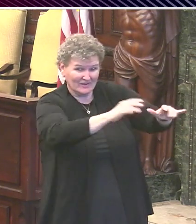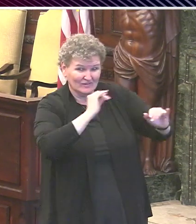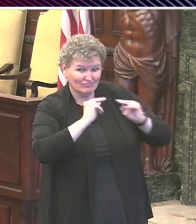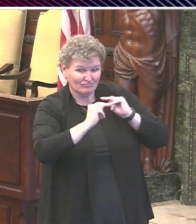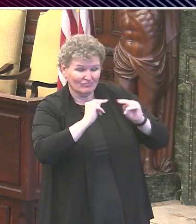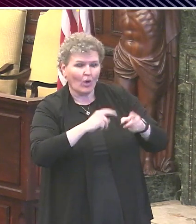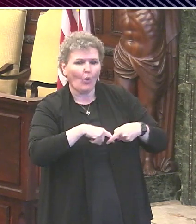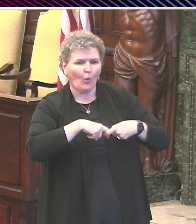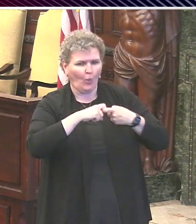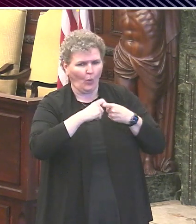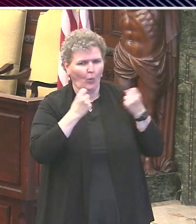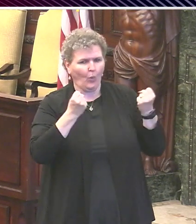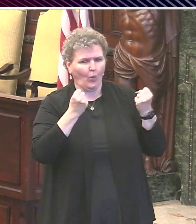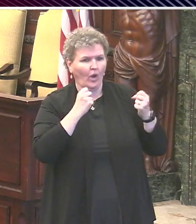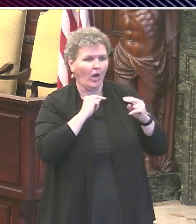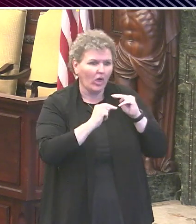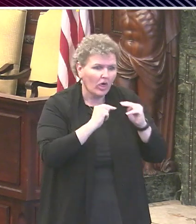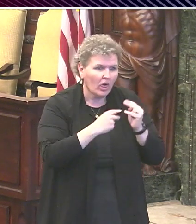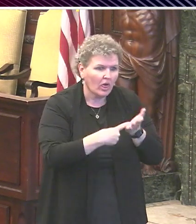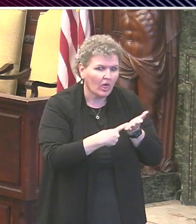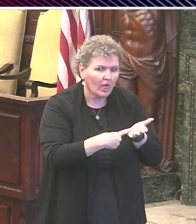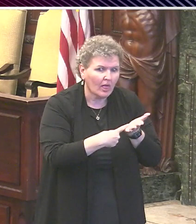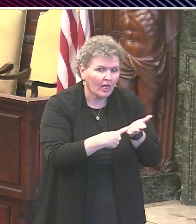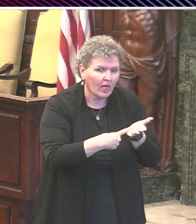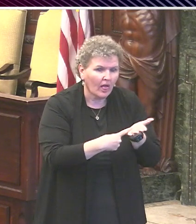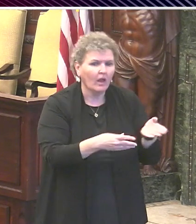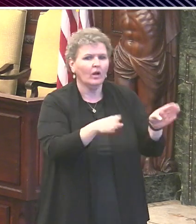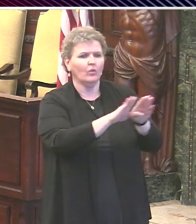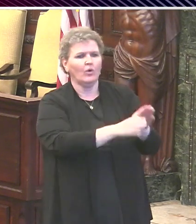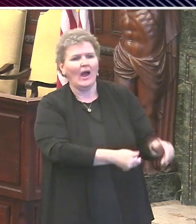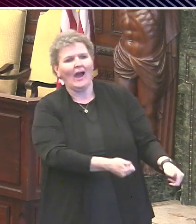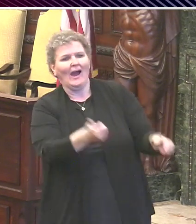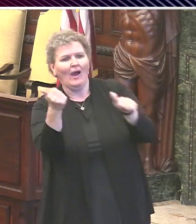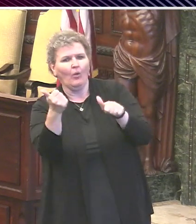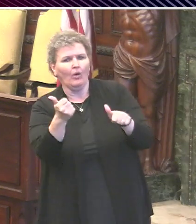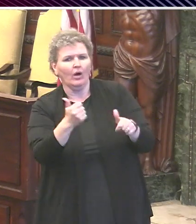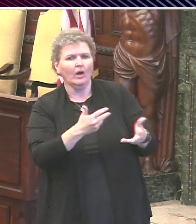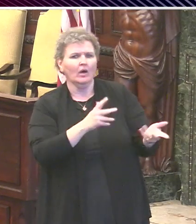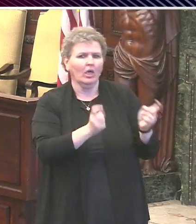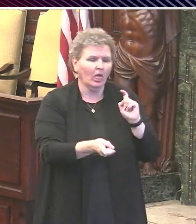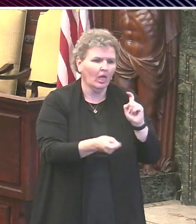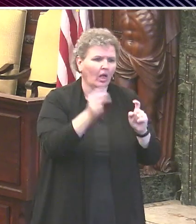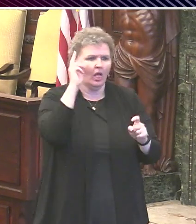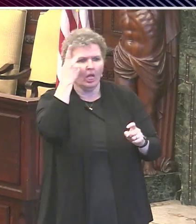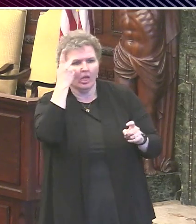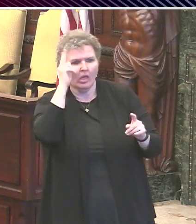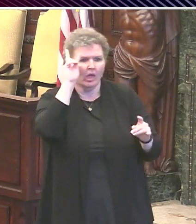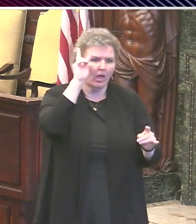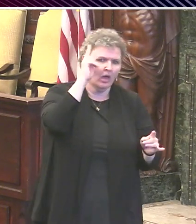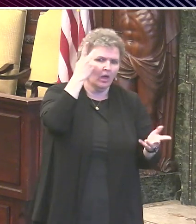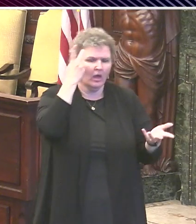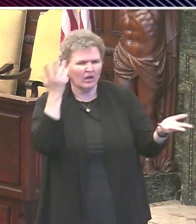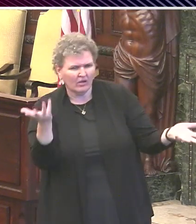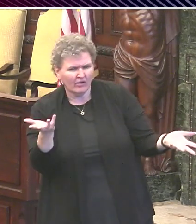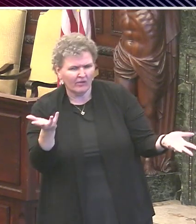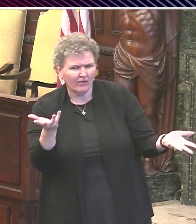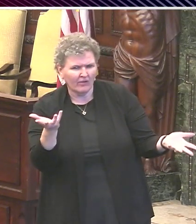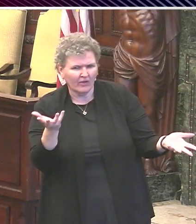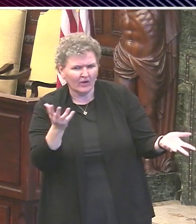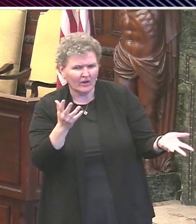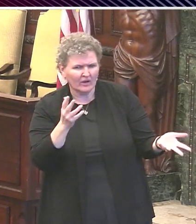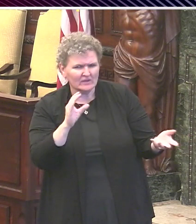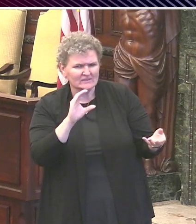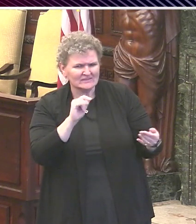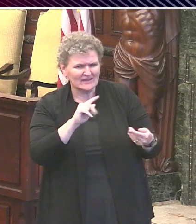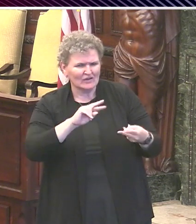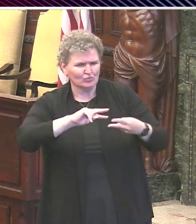Parkway encampment has been reversed. Can we infer that the city reversed this decision because something new